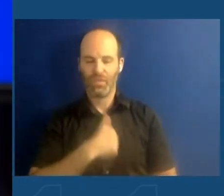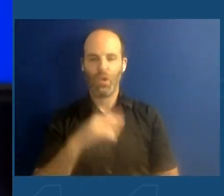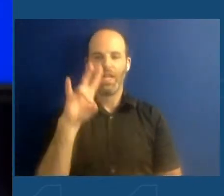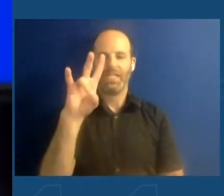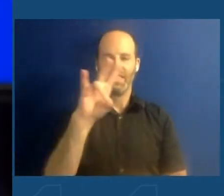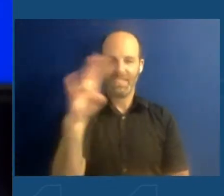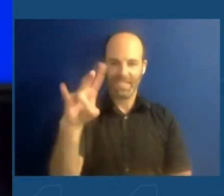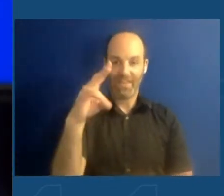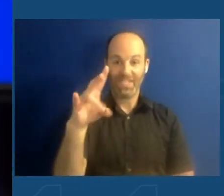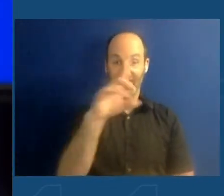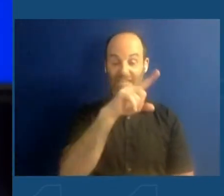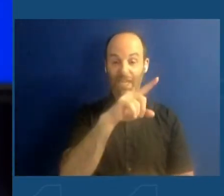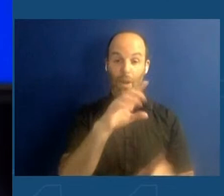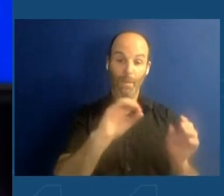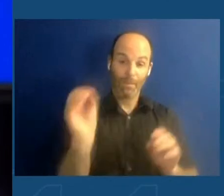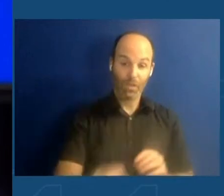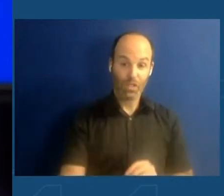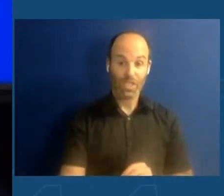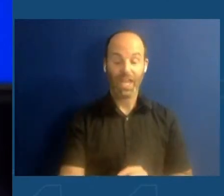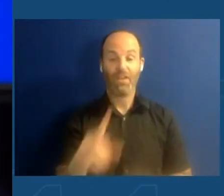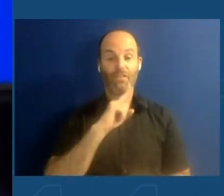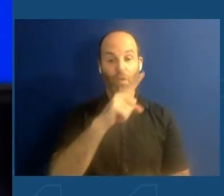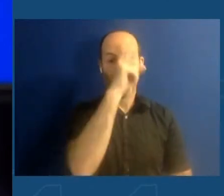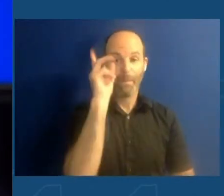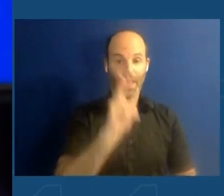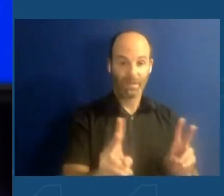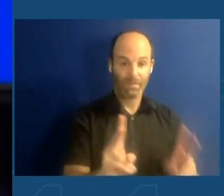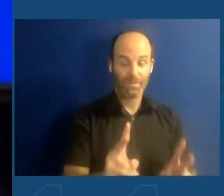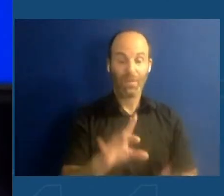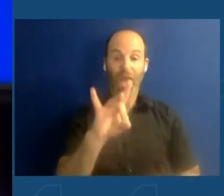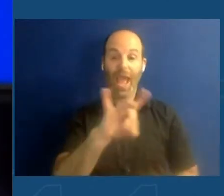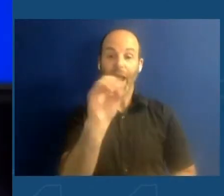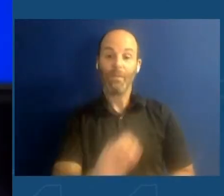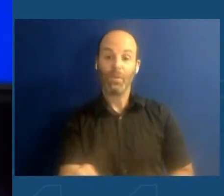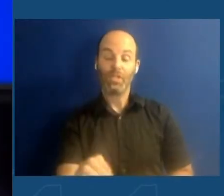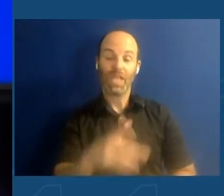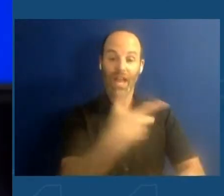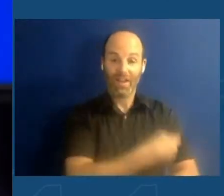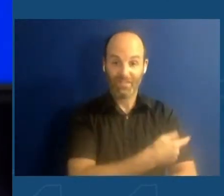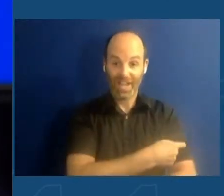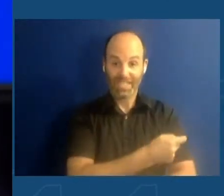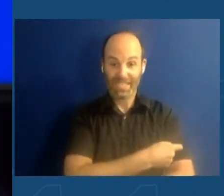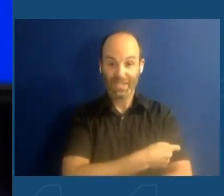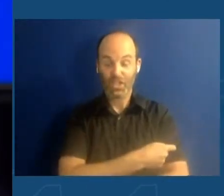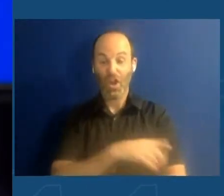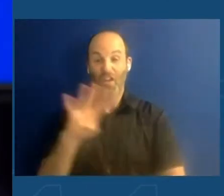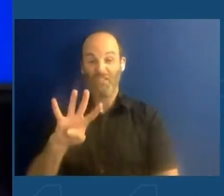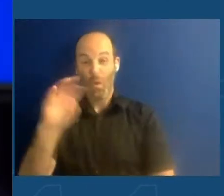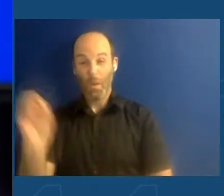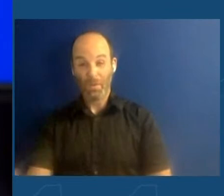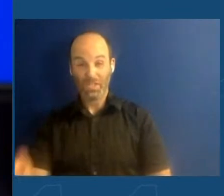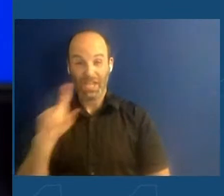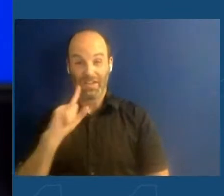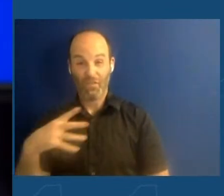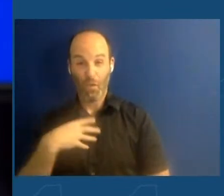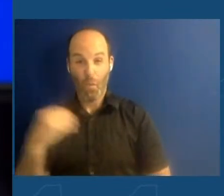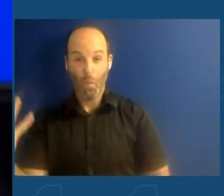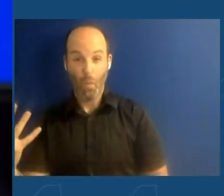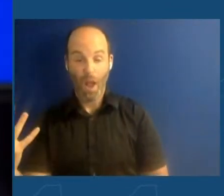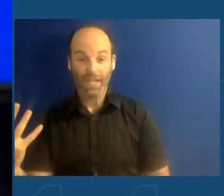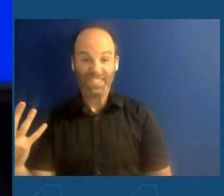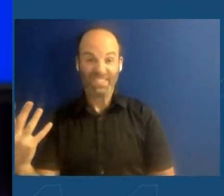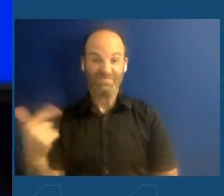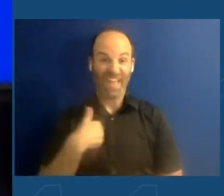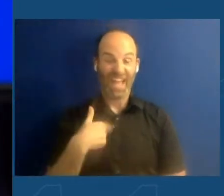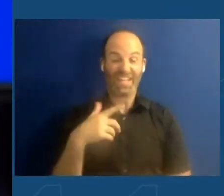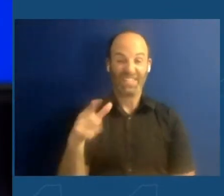cases. Among Latinos, 13%, and among whites, 64%. So as compared to